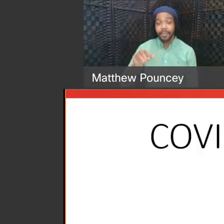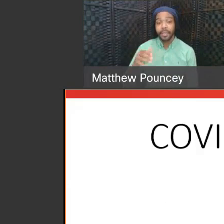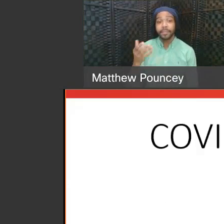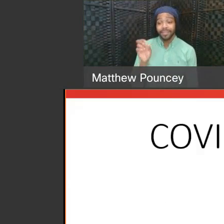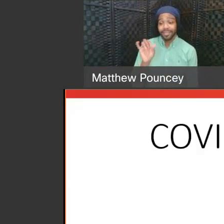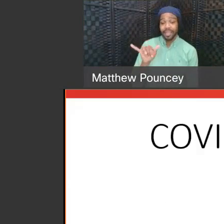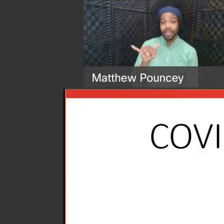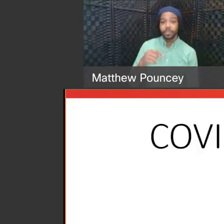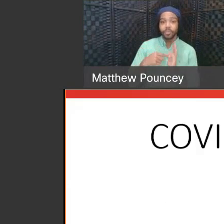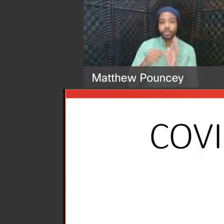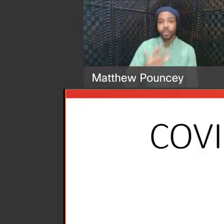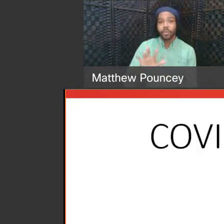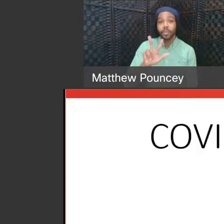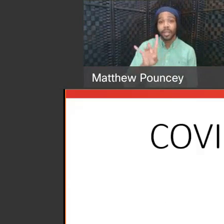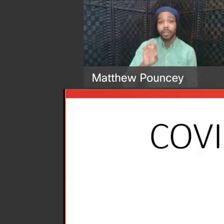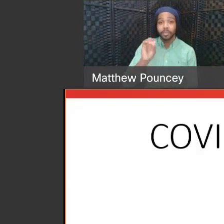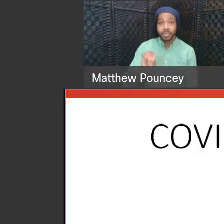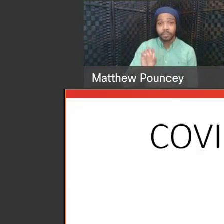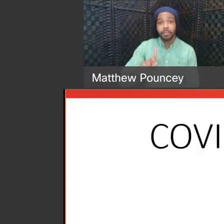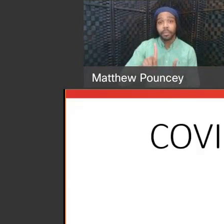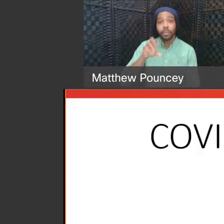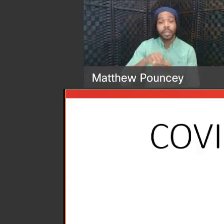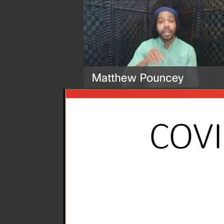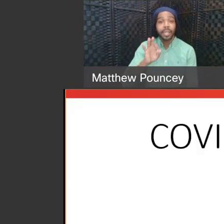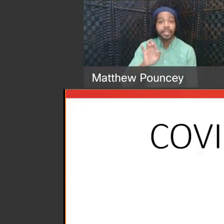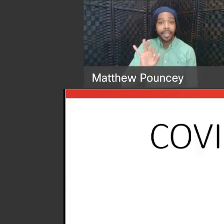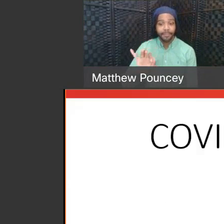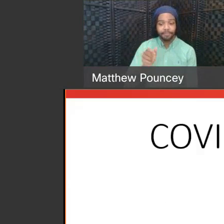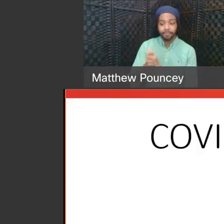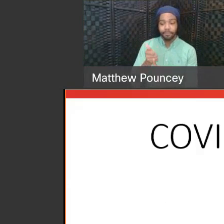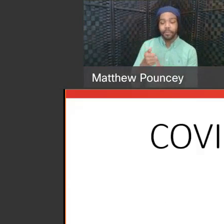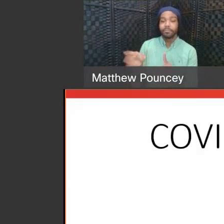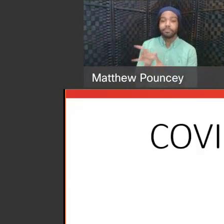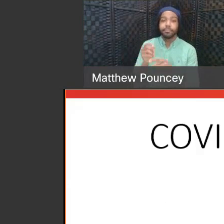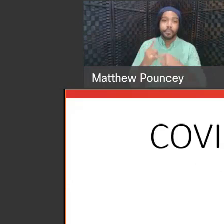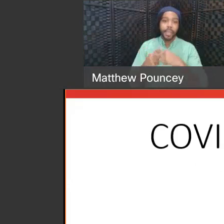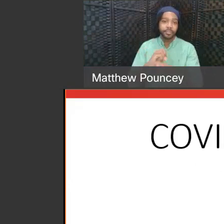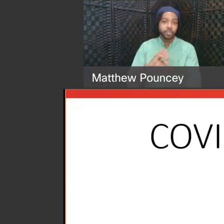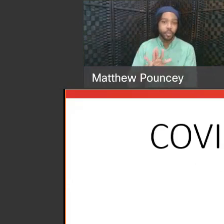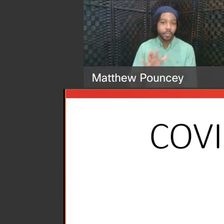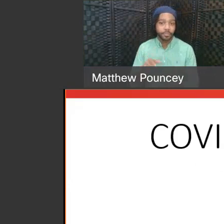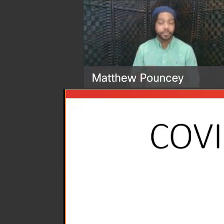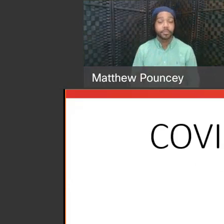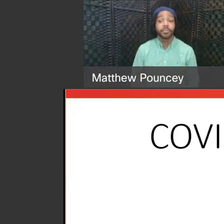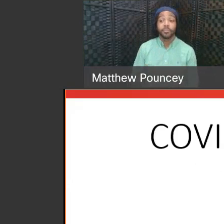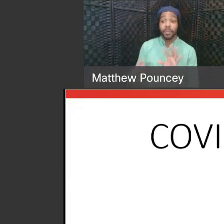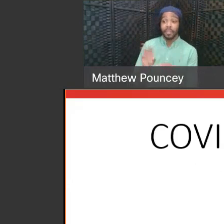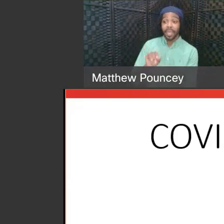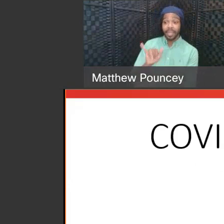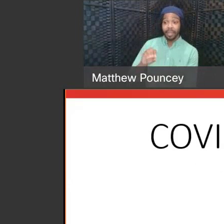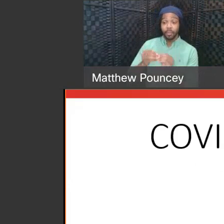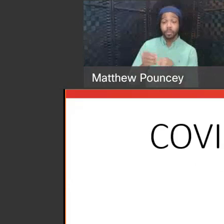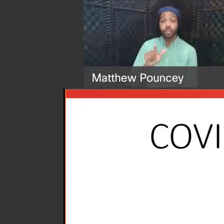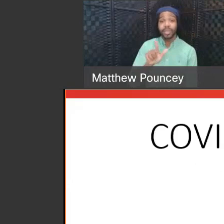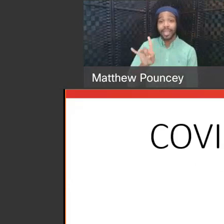represent about 38% of people in ICFs who have tested positive for COVID. Of those, 28 people